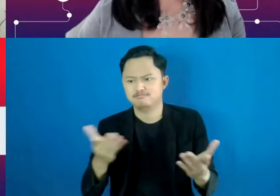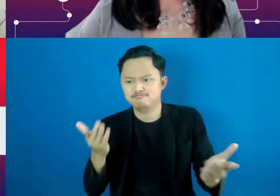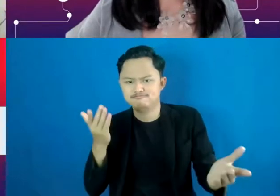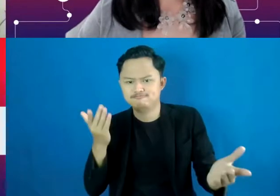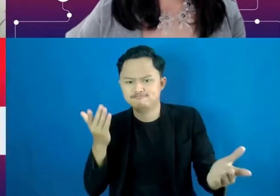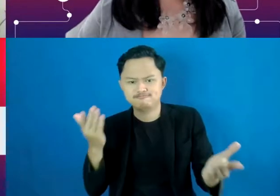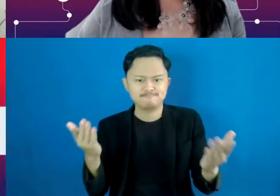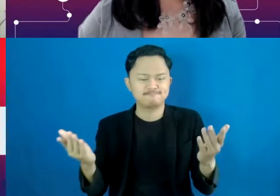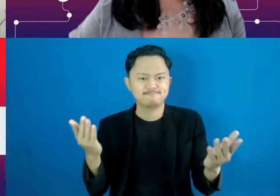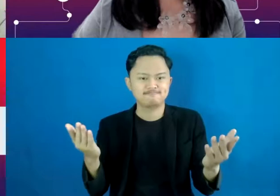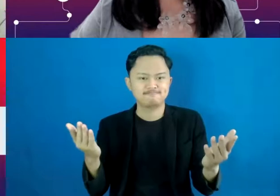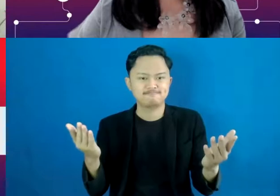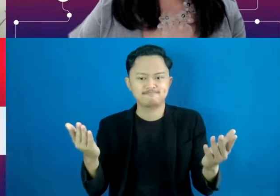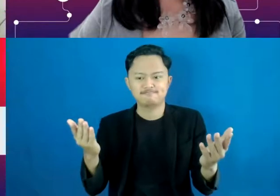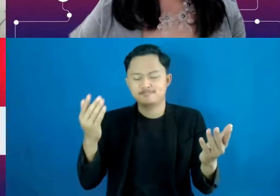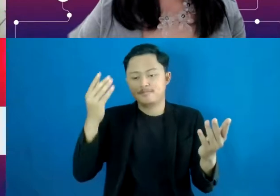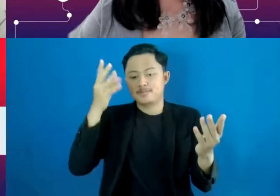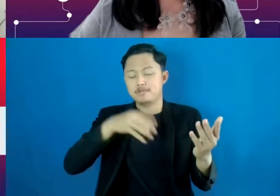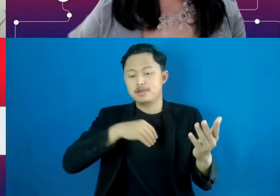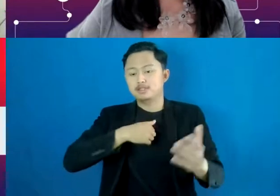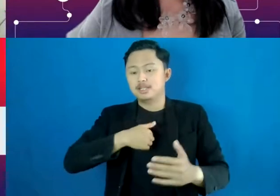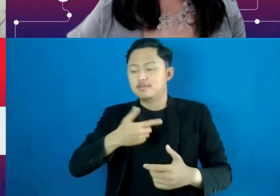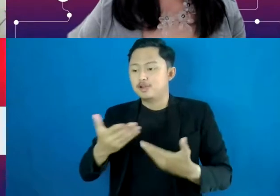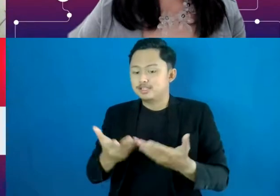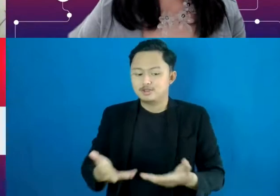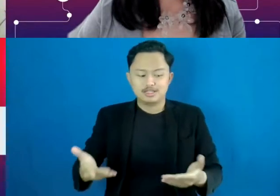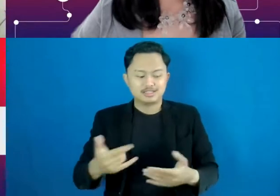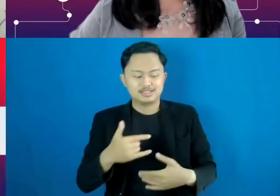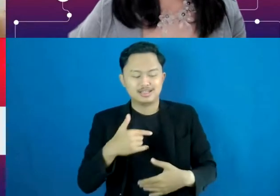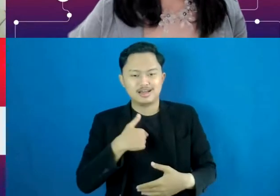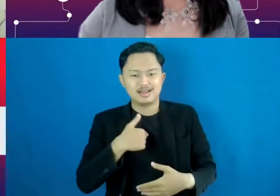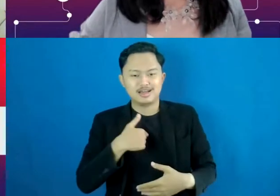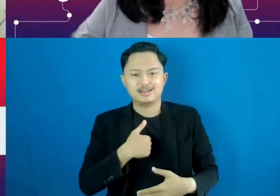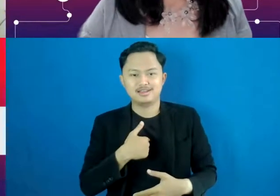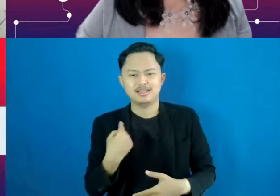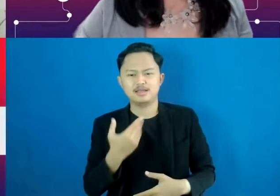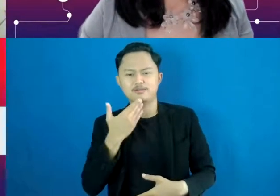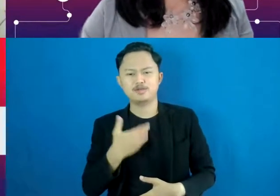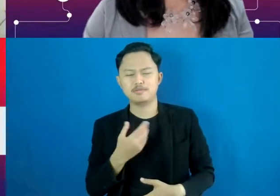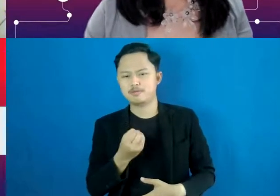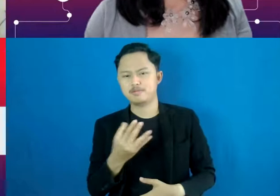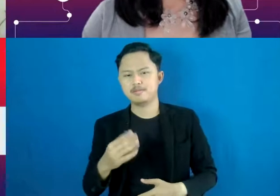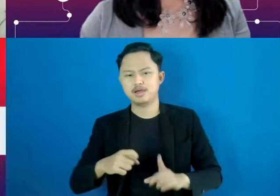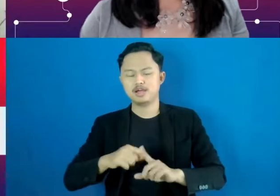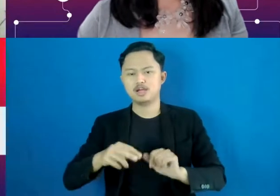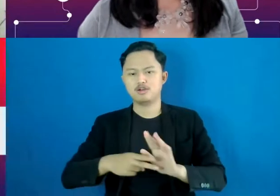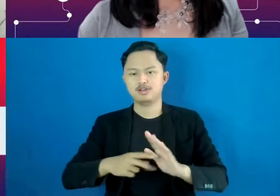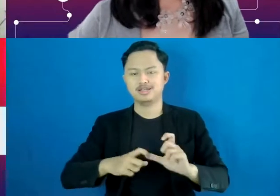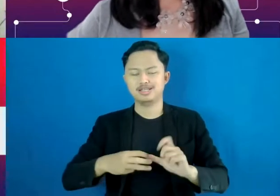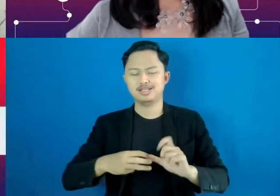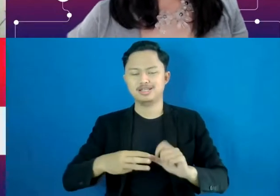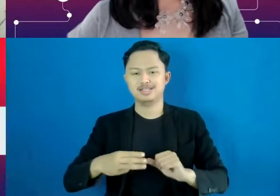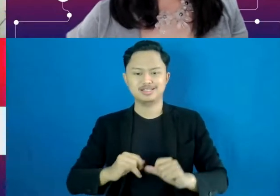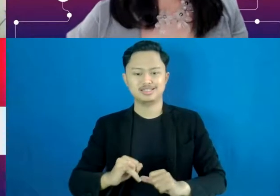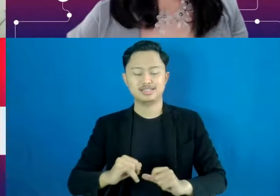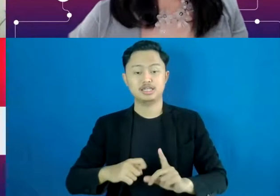I mean, today in many Latin American cities, what we have is a concession already in place. And these